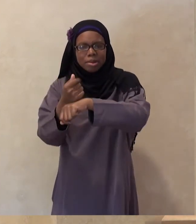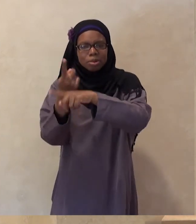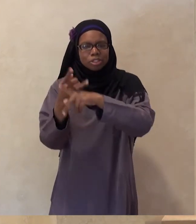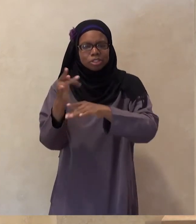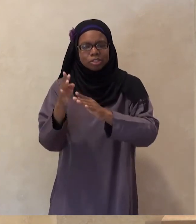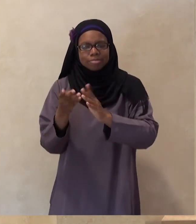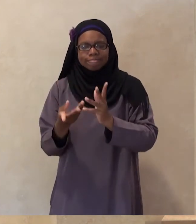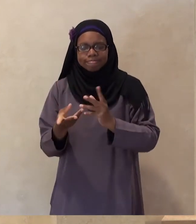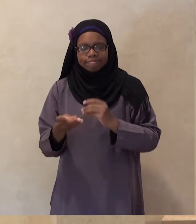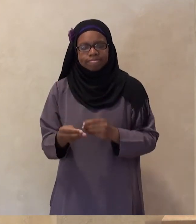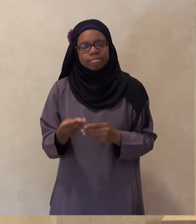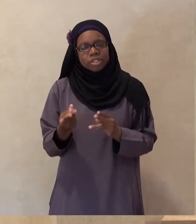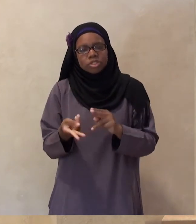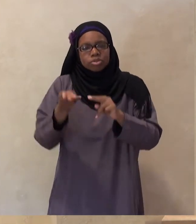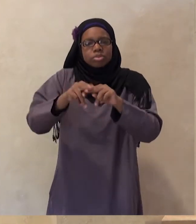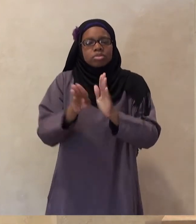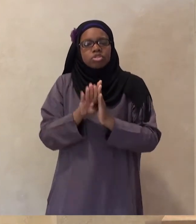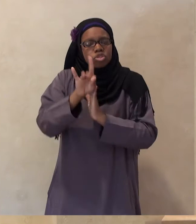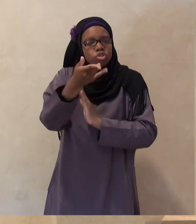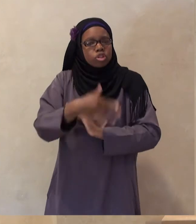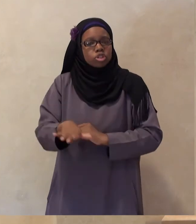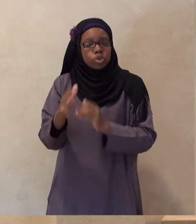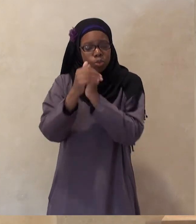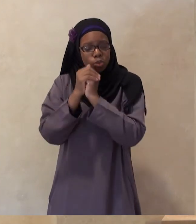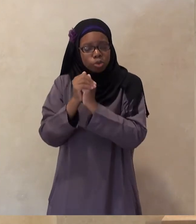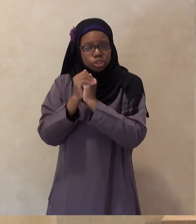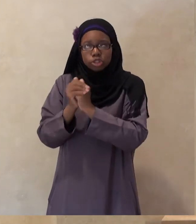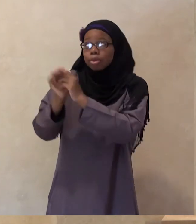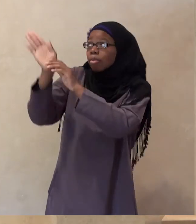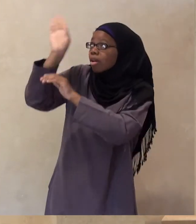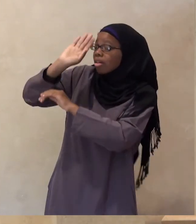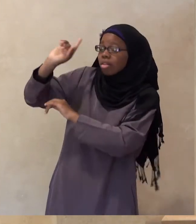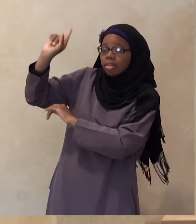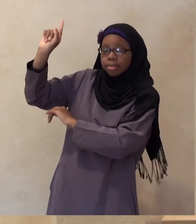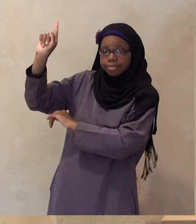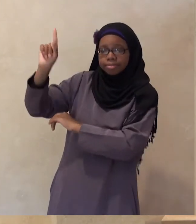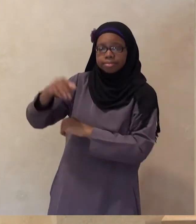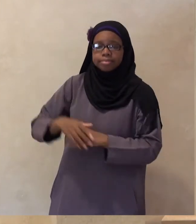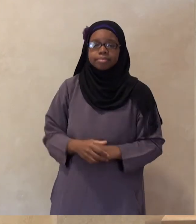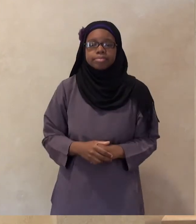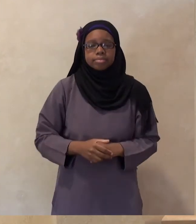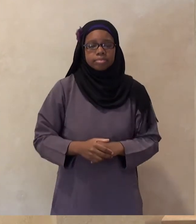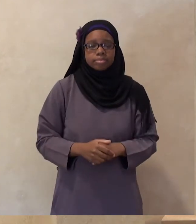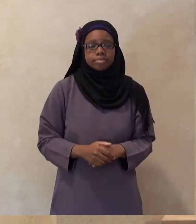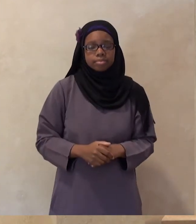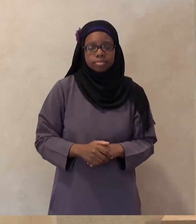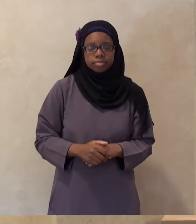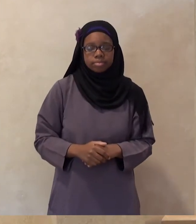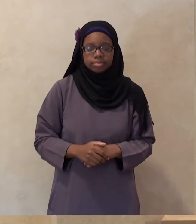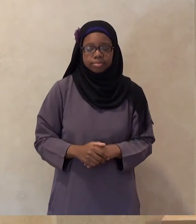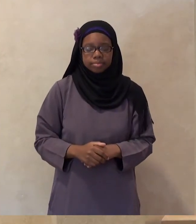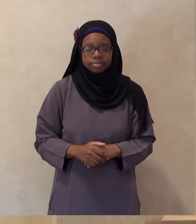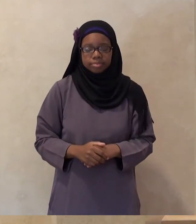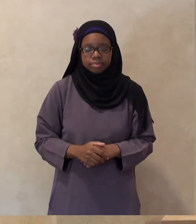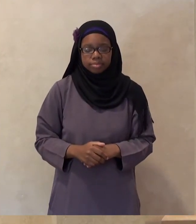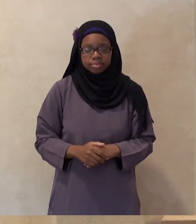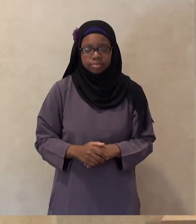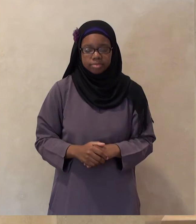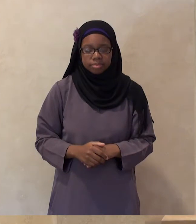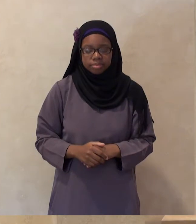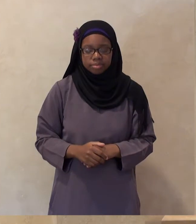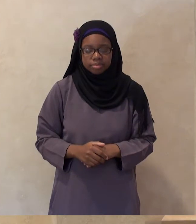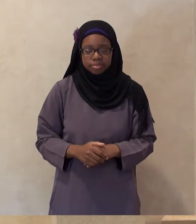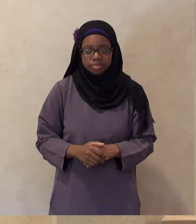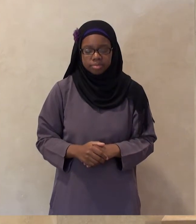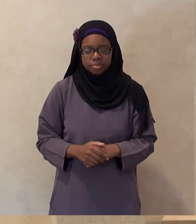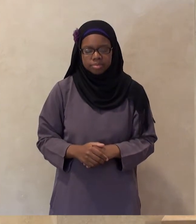to Allah subhanahu wa ta'ala. Of course, all the believers are expected to be performing all the ibadat following